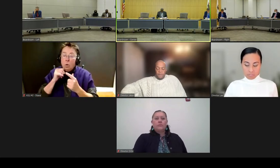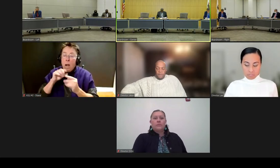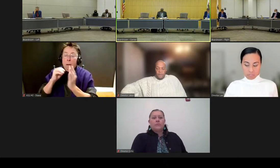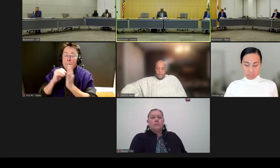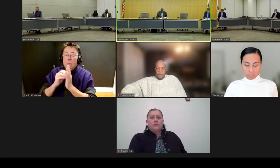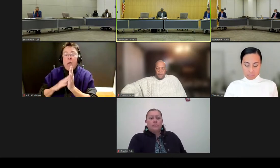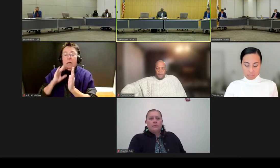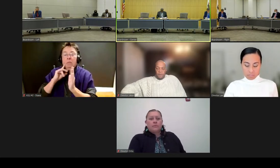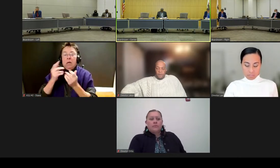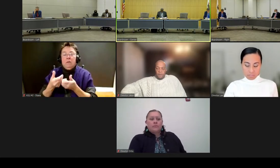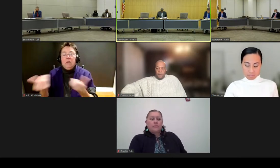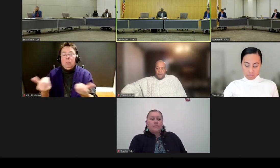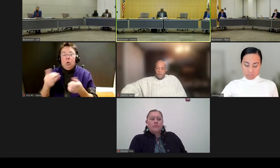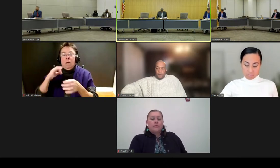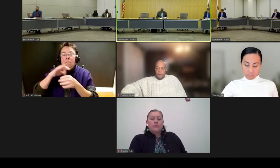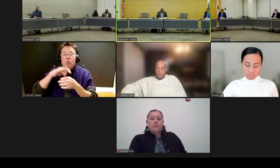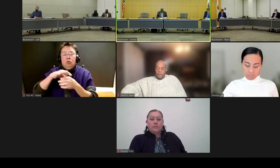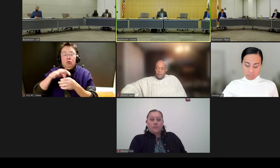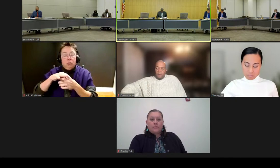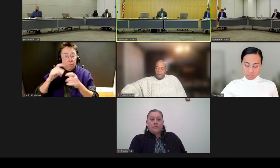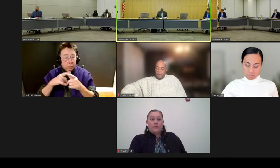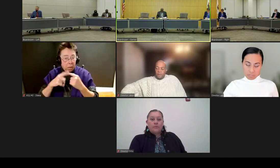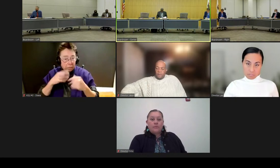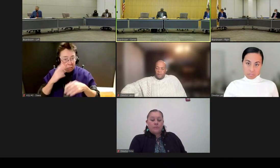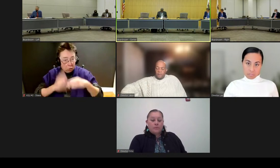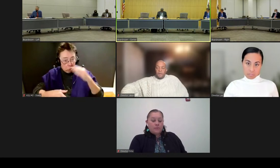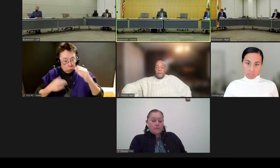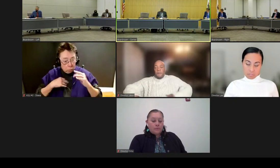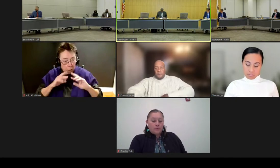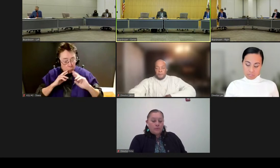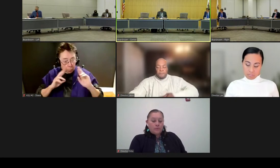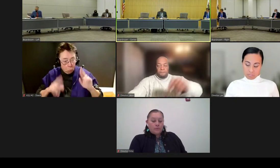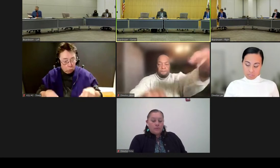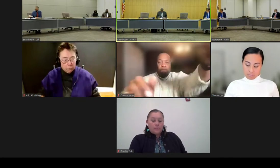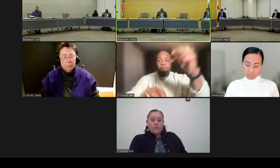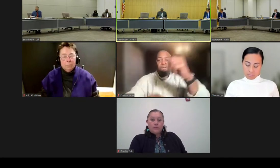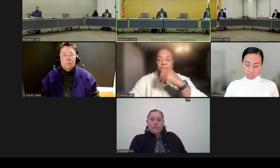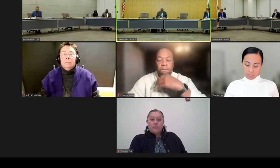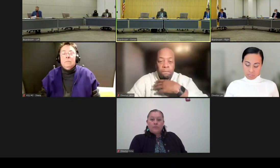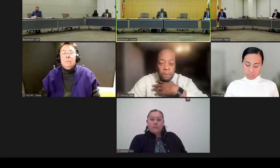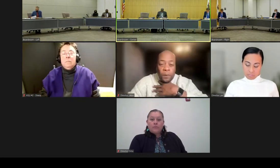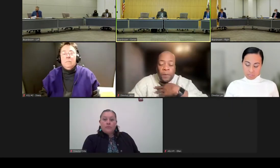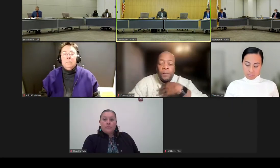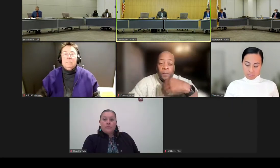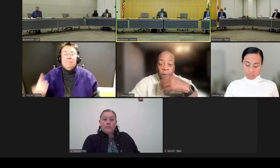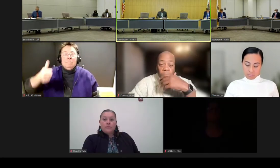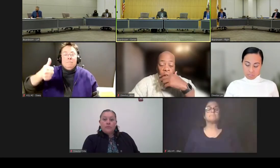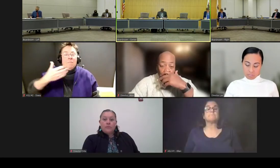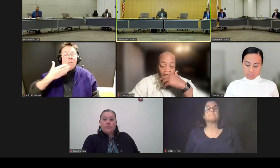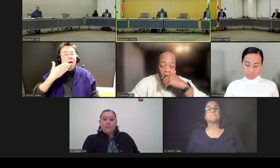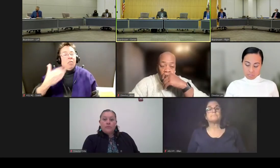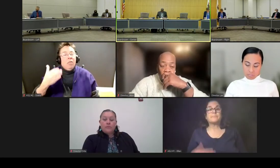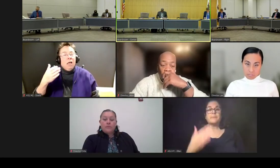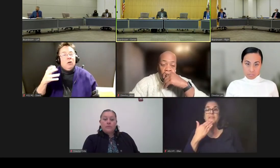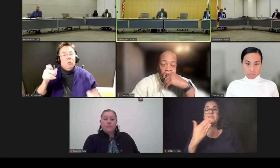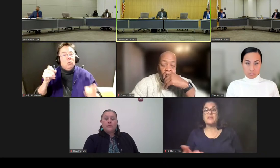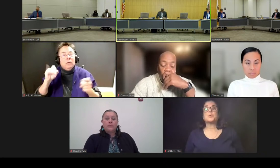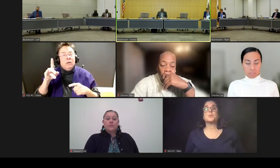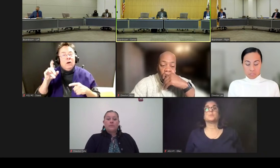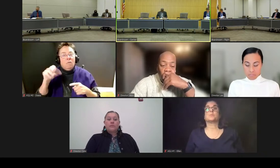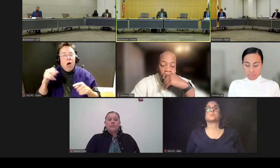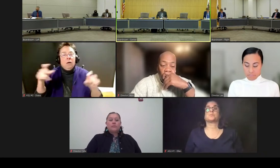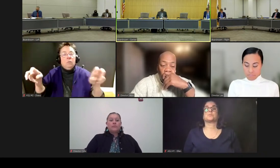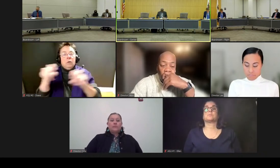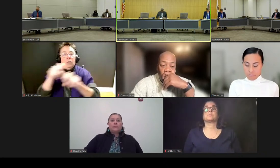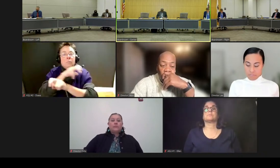require separate votes. And that concludes my report, Chairman Berry. Thank you, Director Silva. May I now have a motion